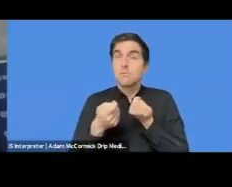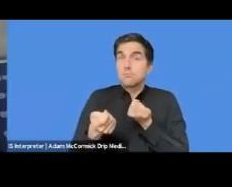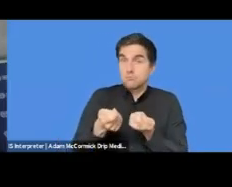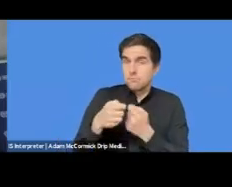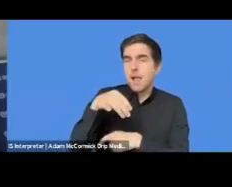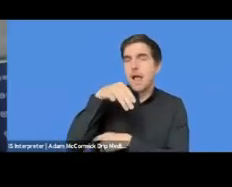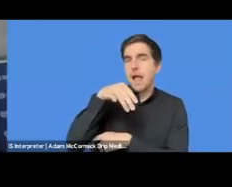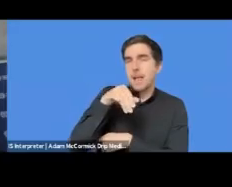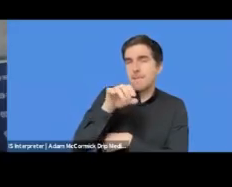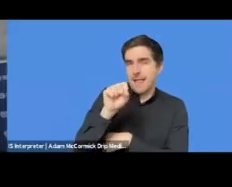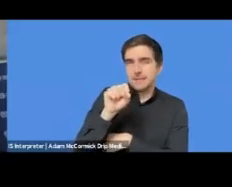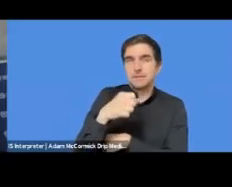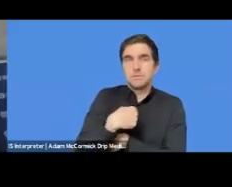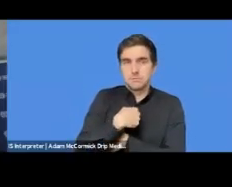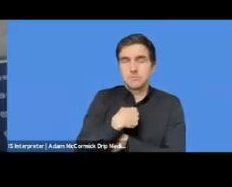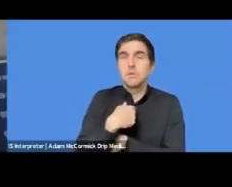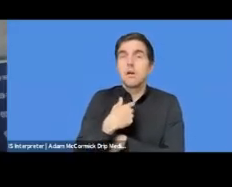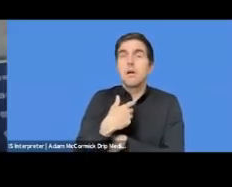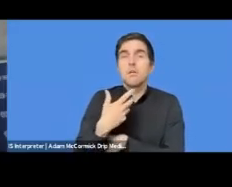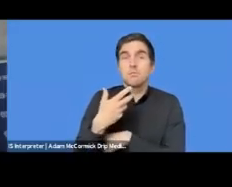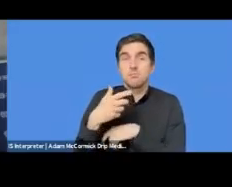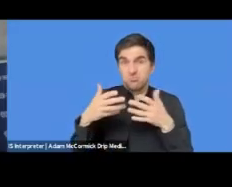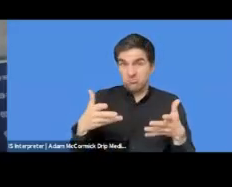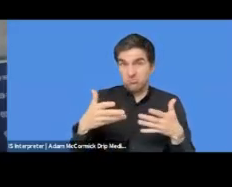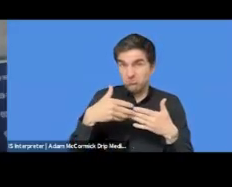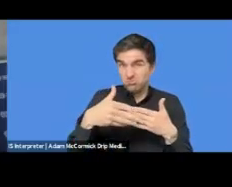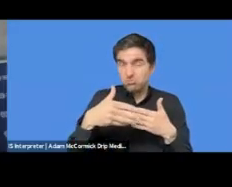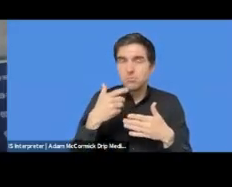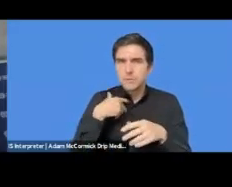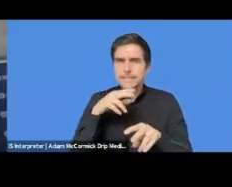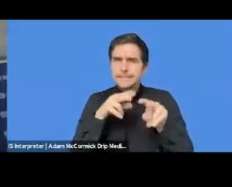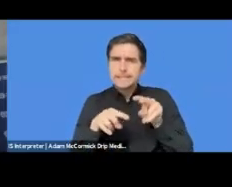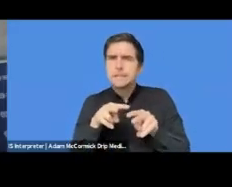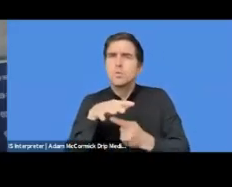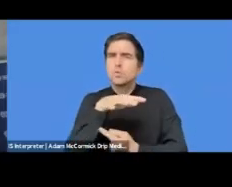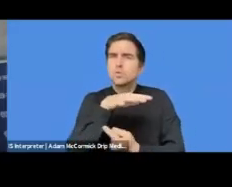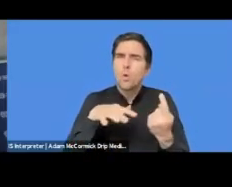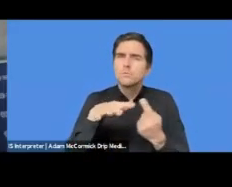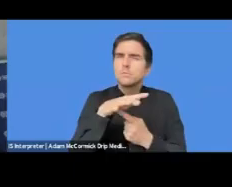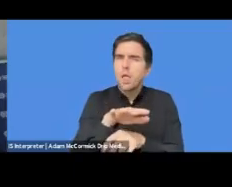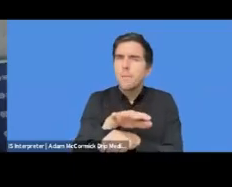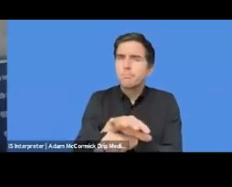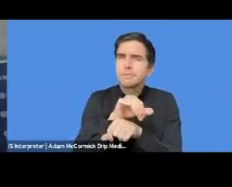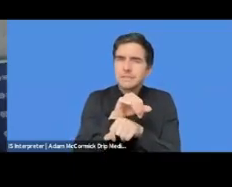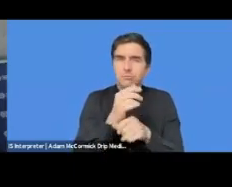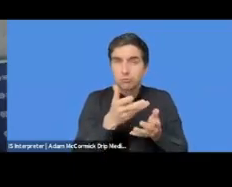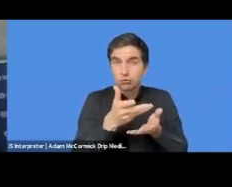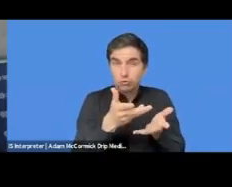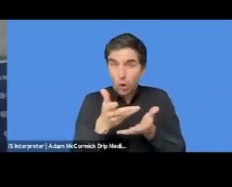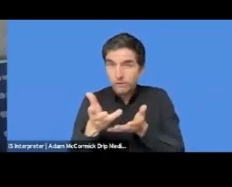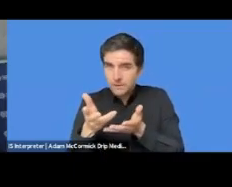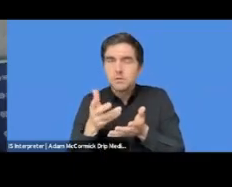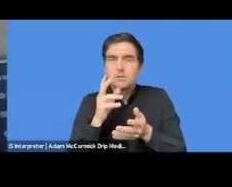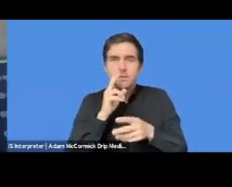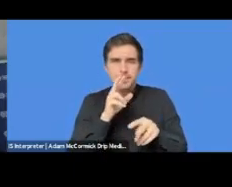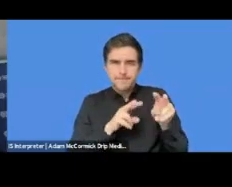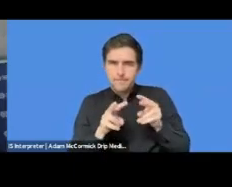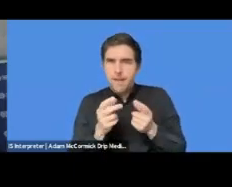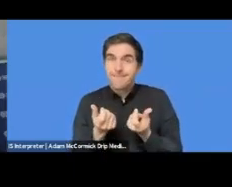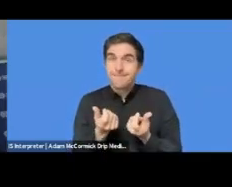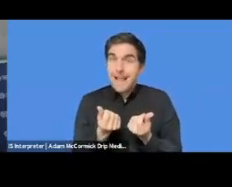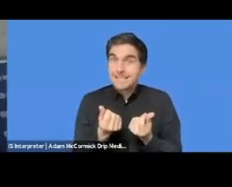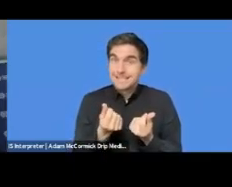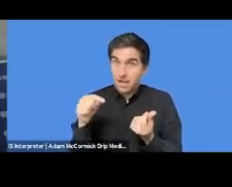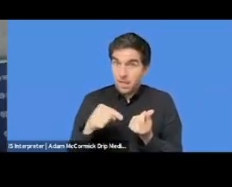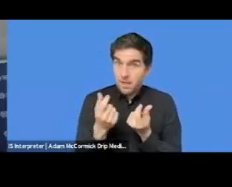MIS, even as we are offering social protection services. We also looked at